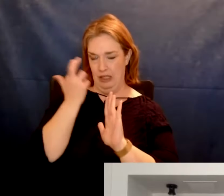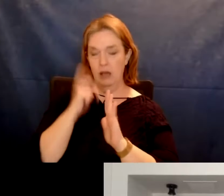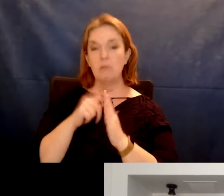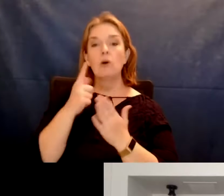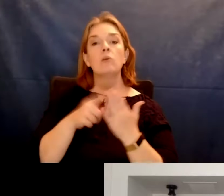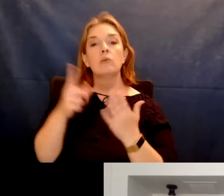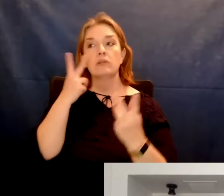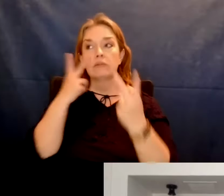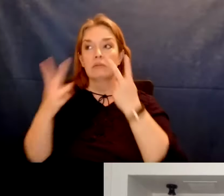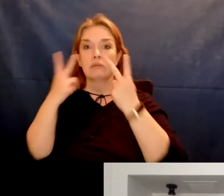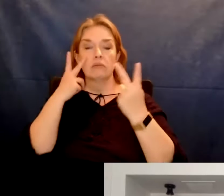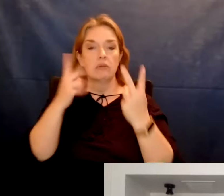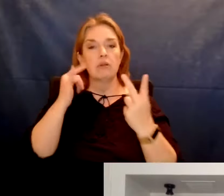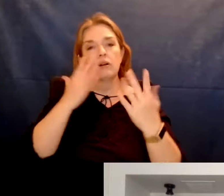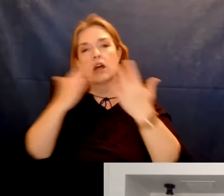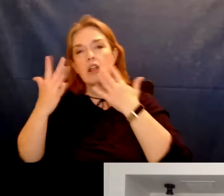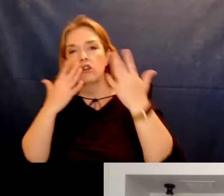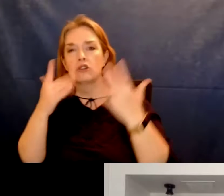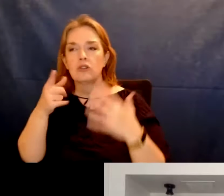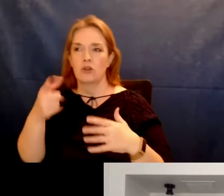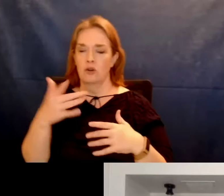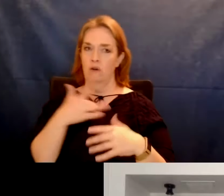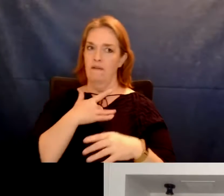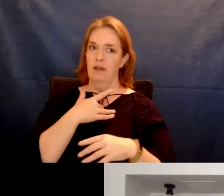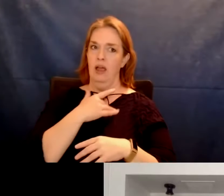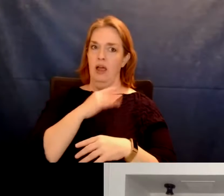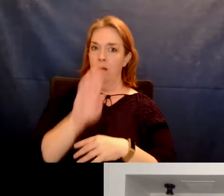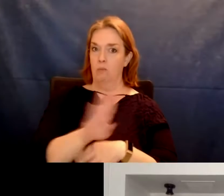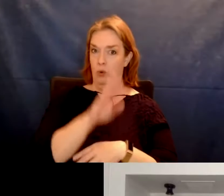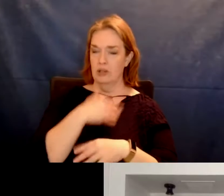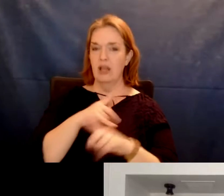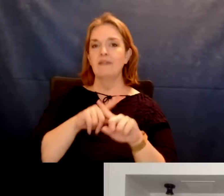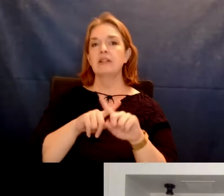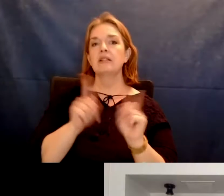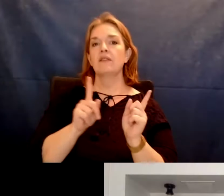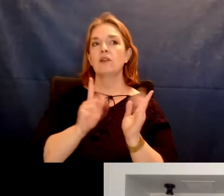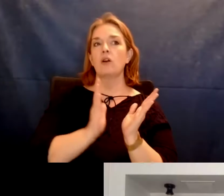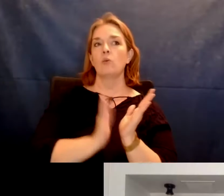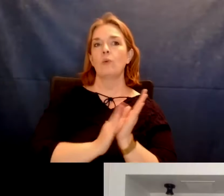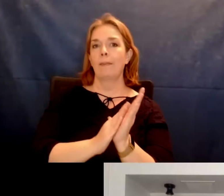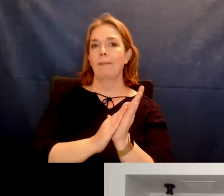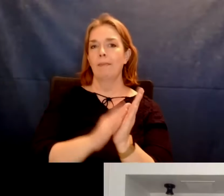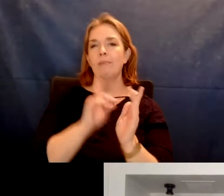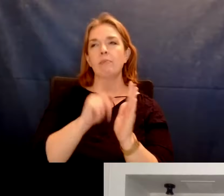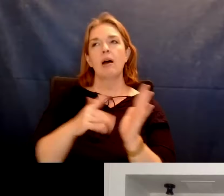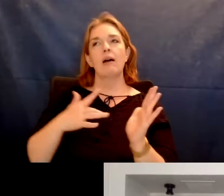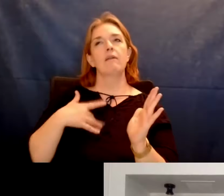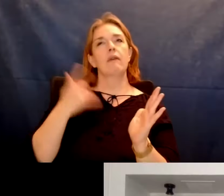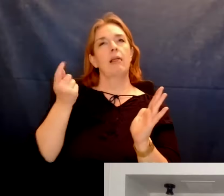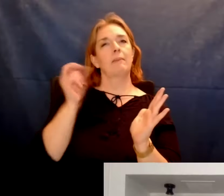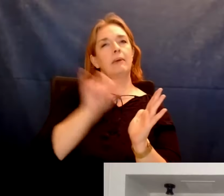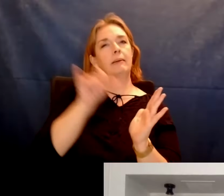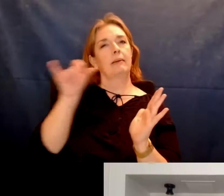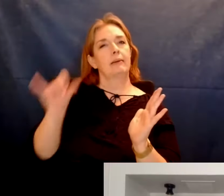the landscape colors, is there a melody or rhythm to Boise that is distinct yet evocative of home in a similar positive light?